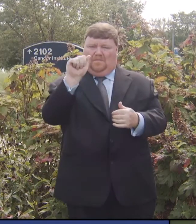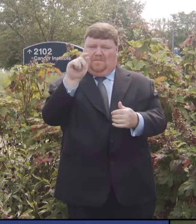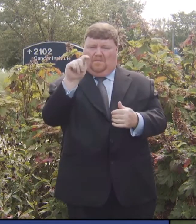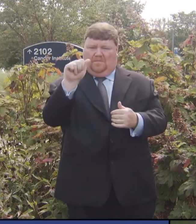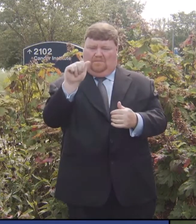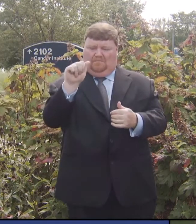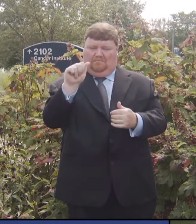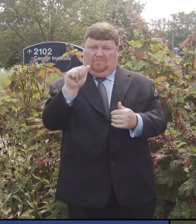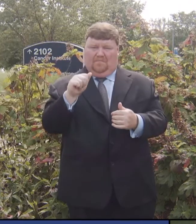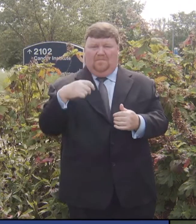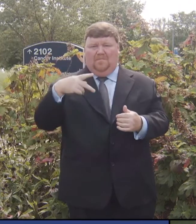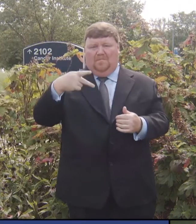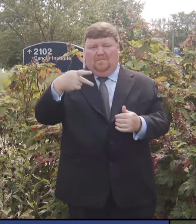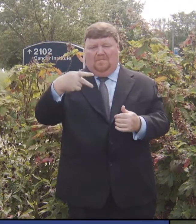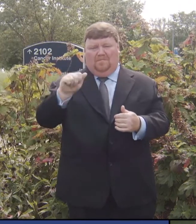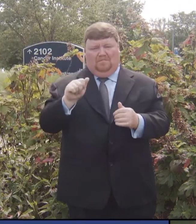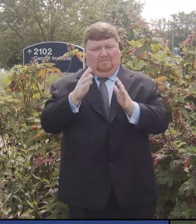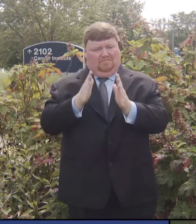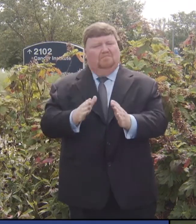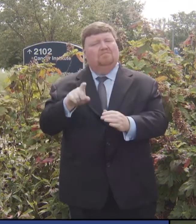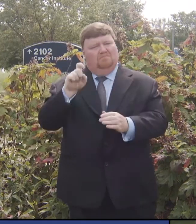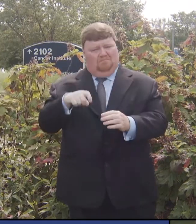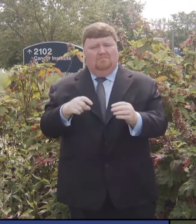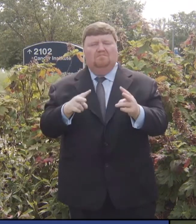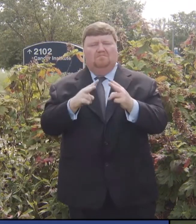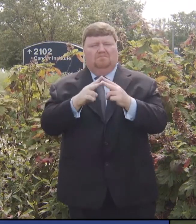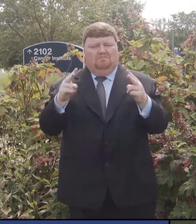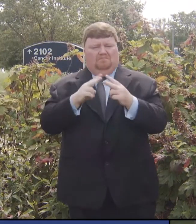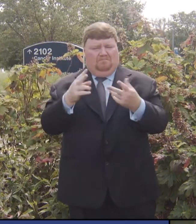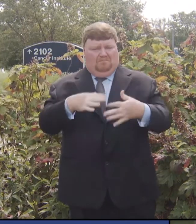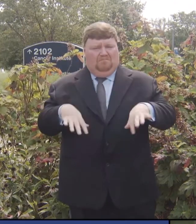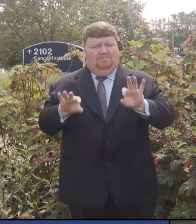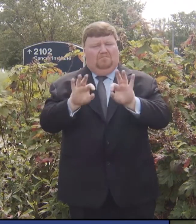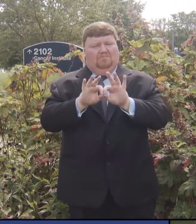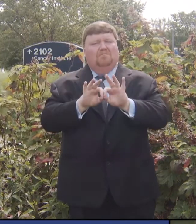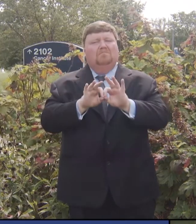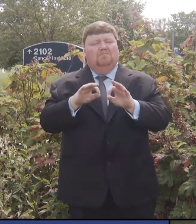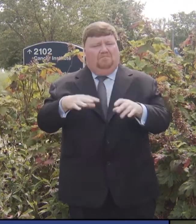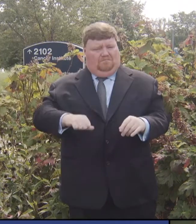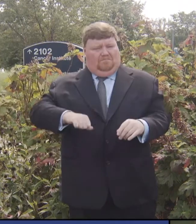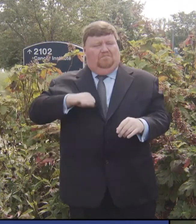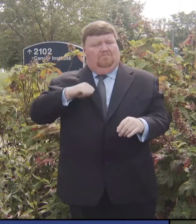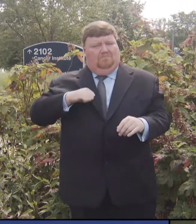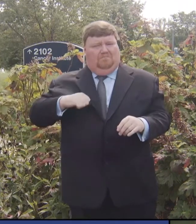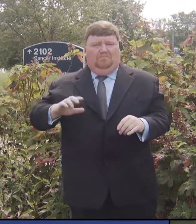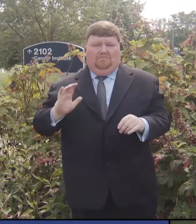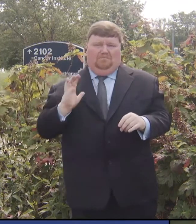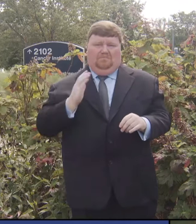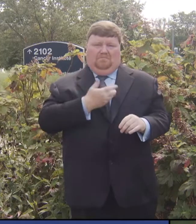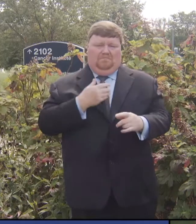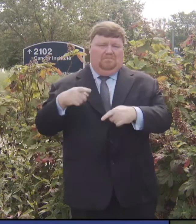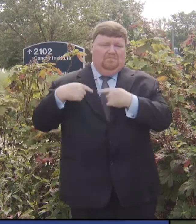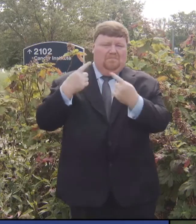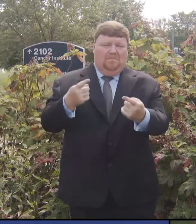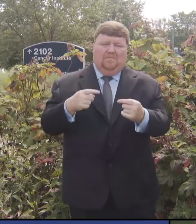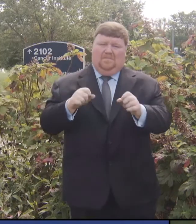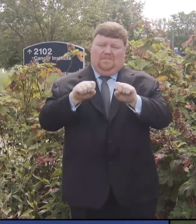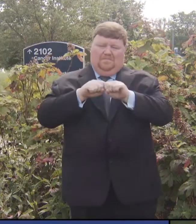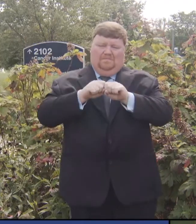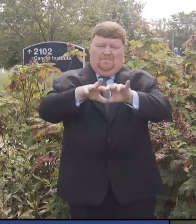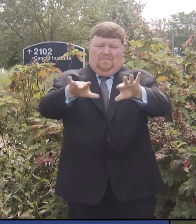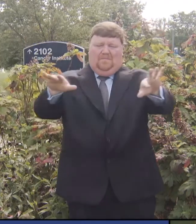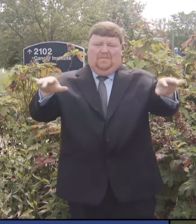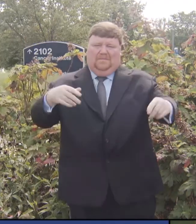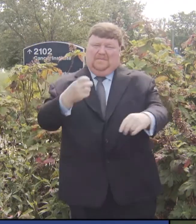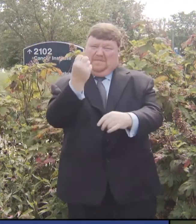Pennsylvanians should be incredibly proud of the progress that vaccine providers have made to administer 12